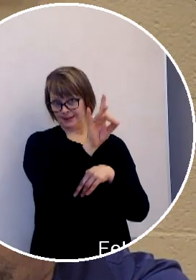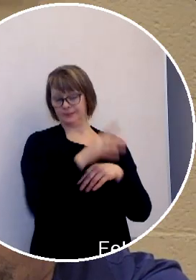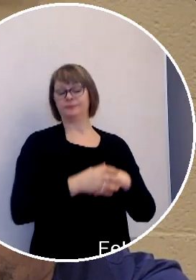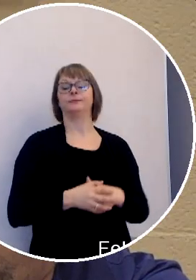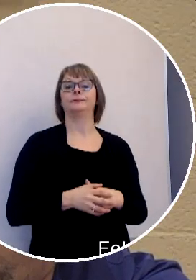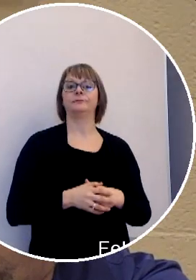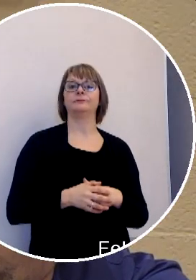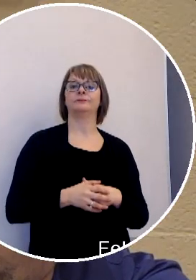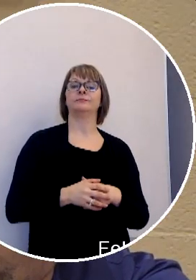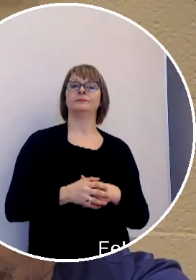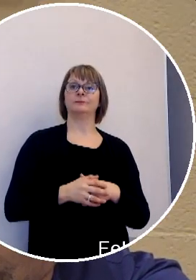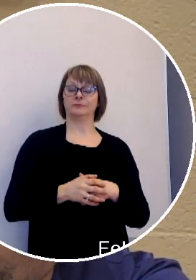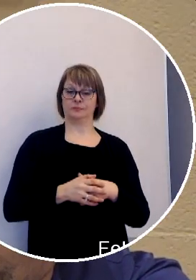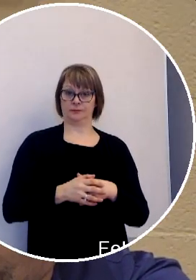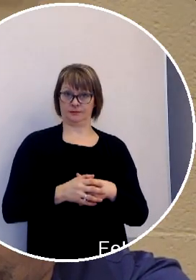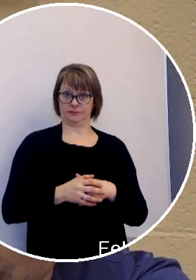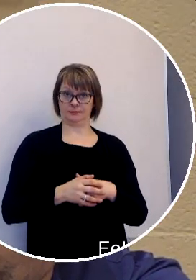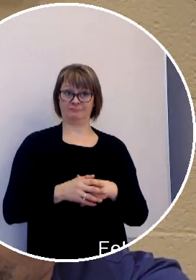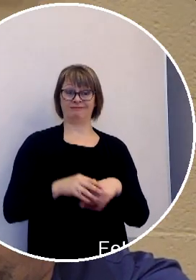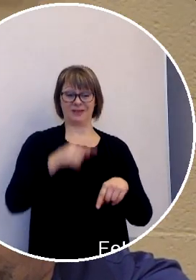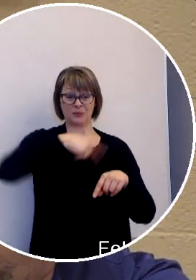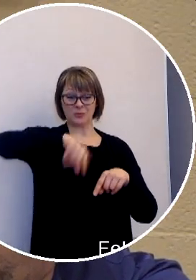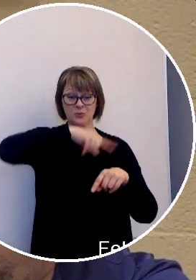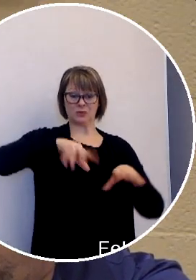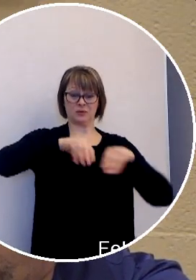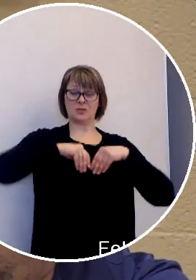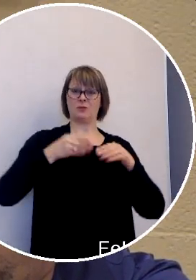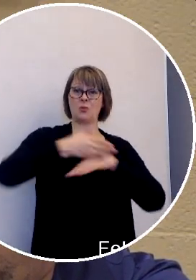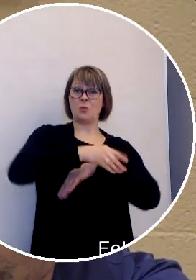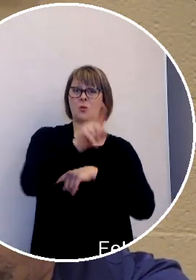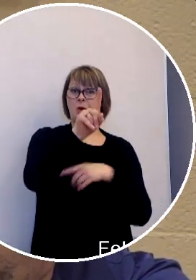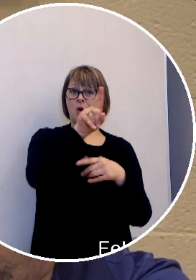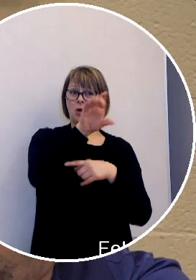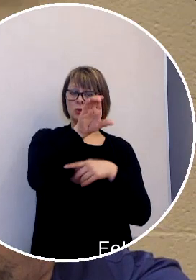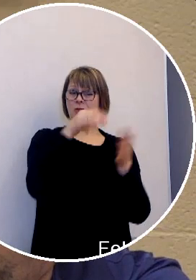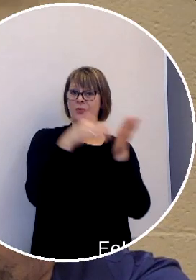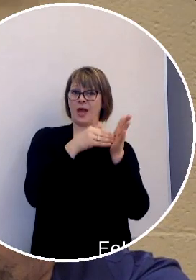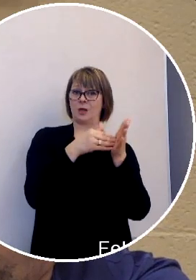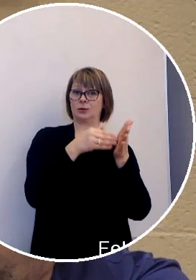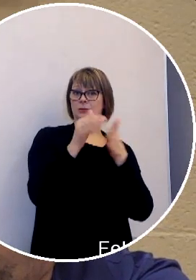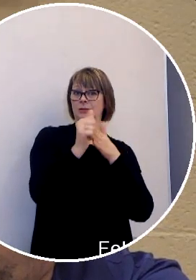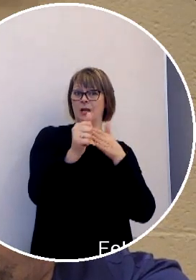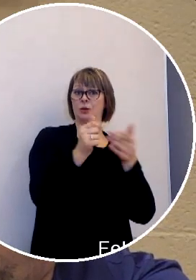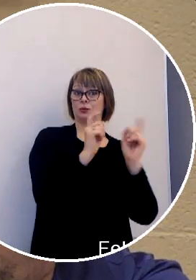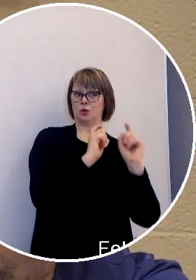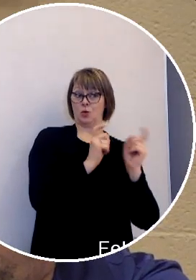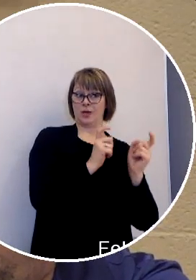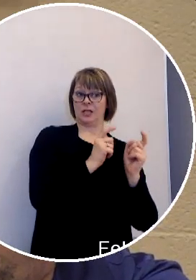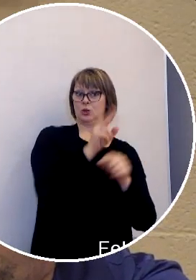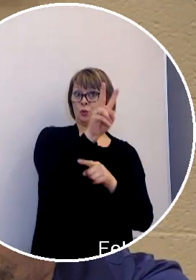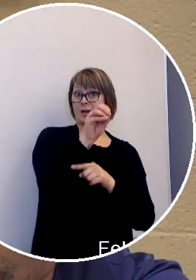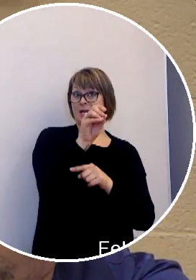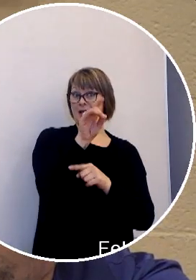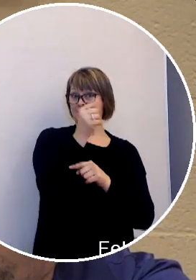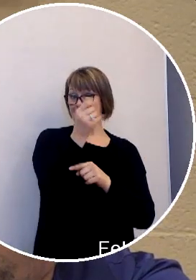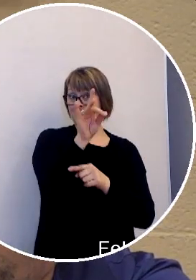the foundation received over $100,000 in charitable donations in